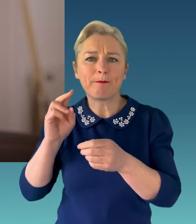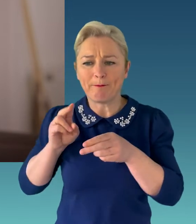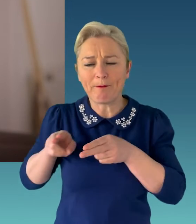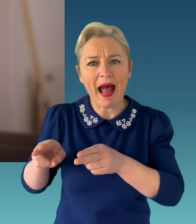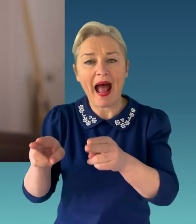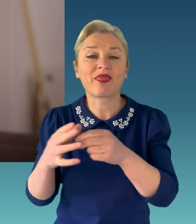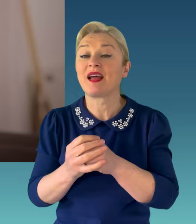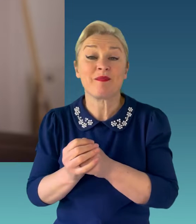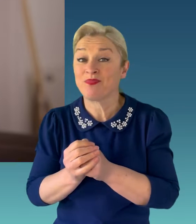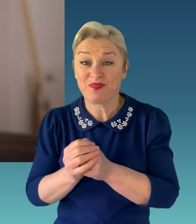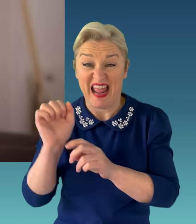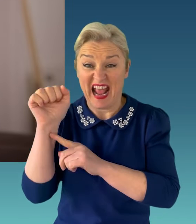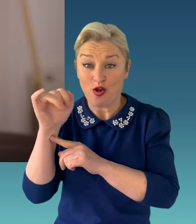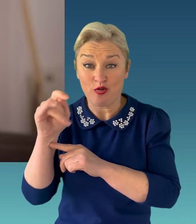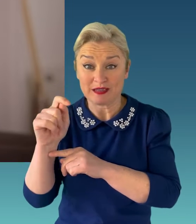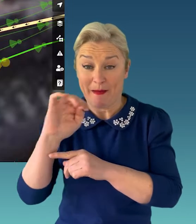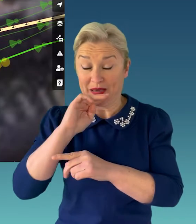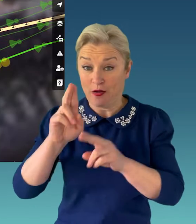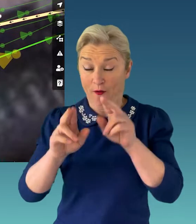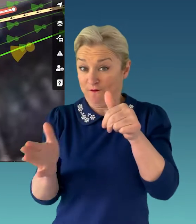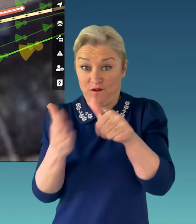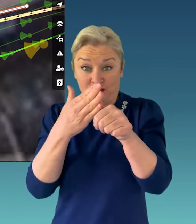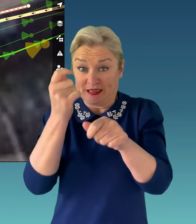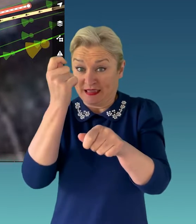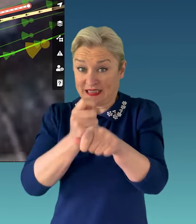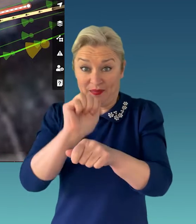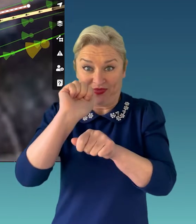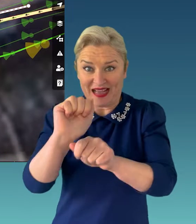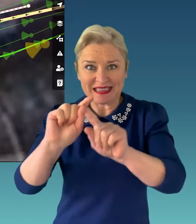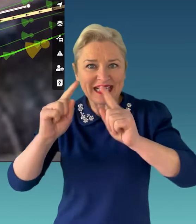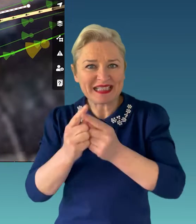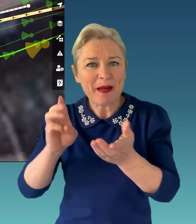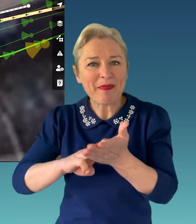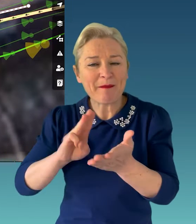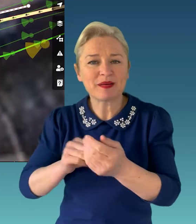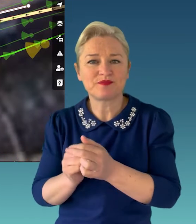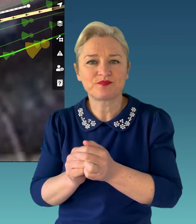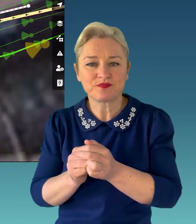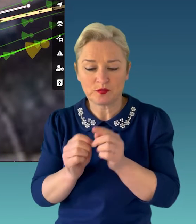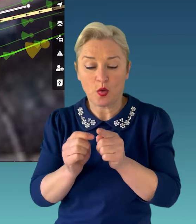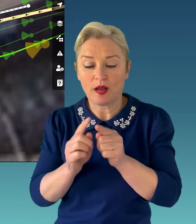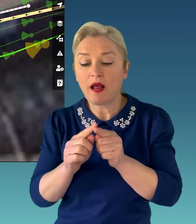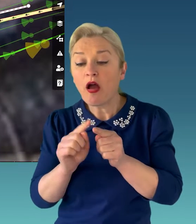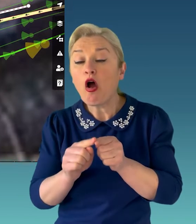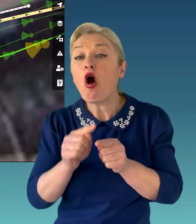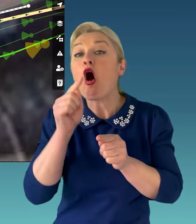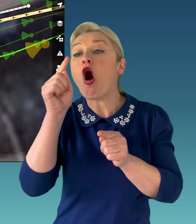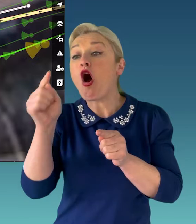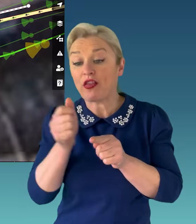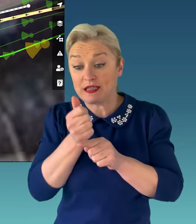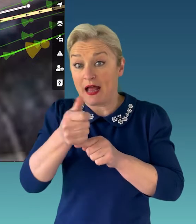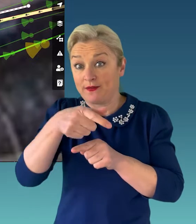you're mapping uncharted territory. And now, I'll just add a line on the other side of the junction to show the footpath